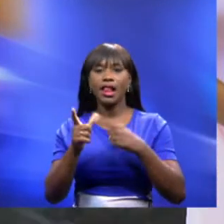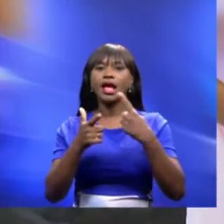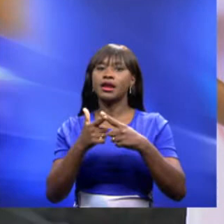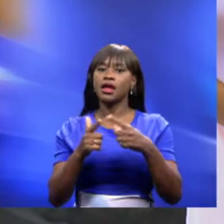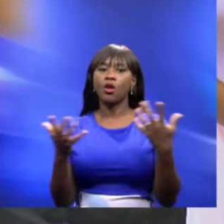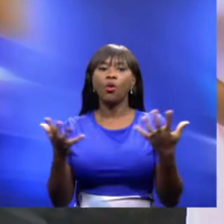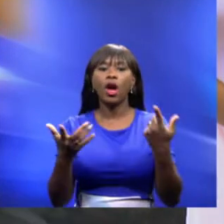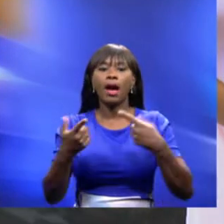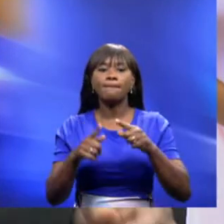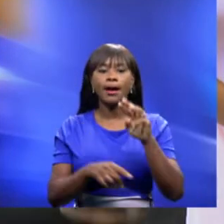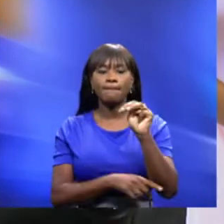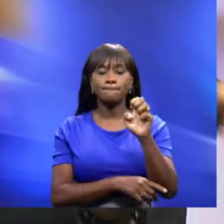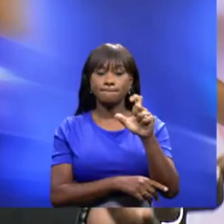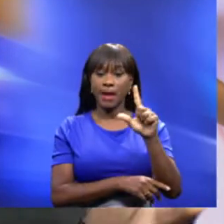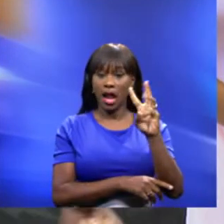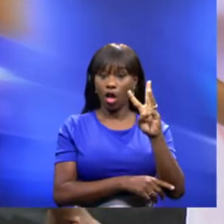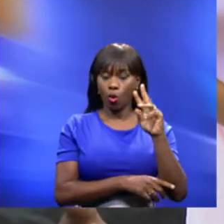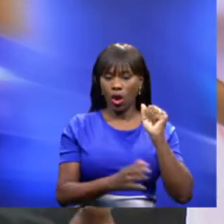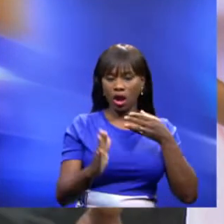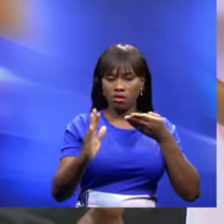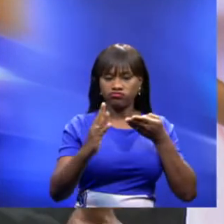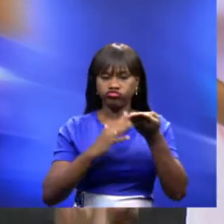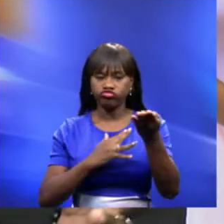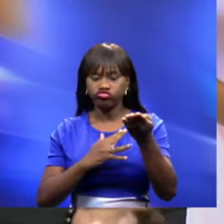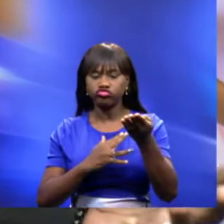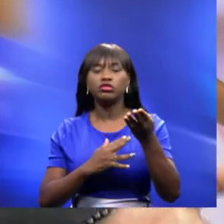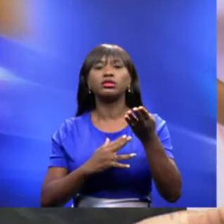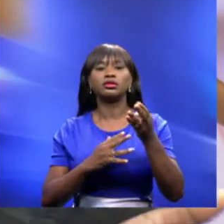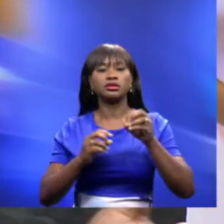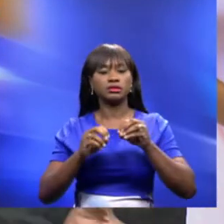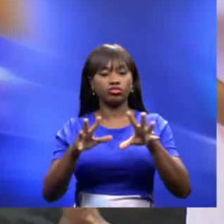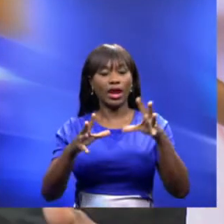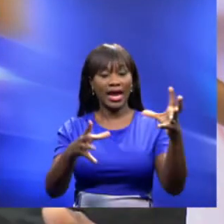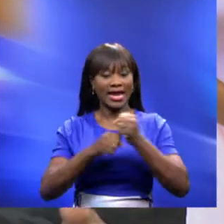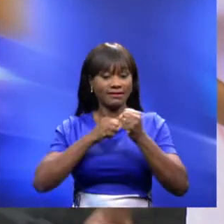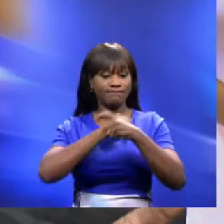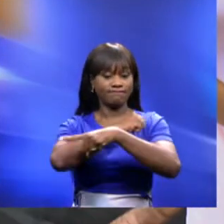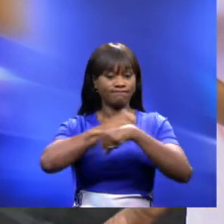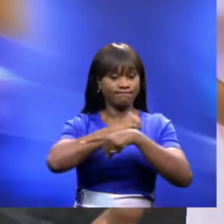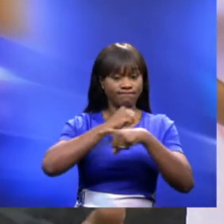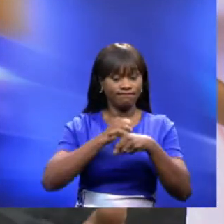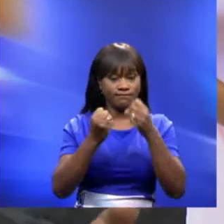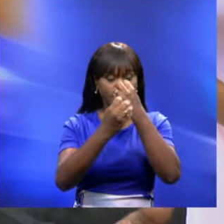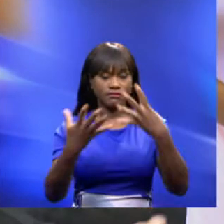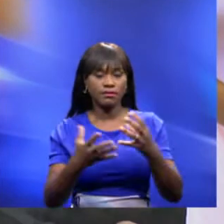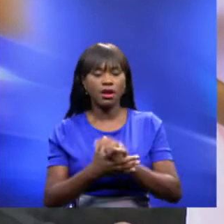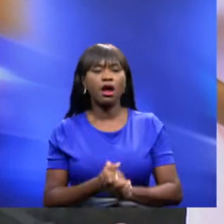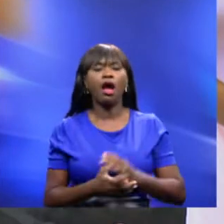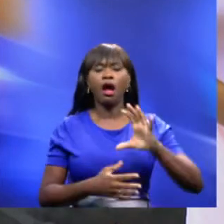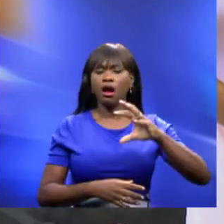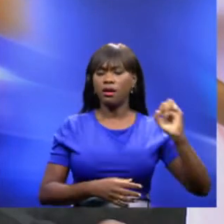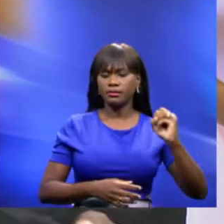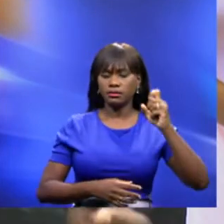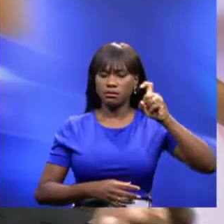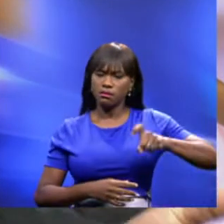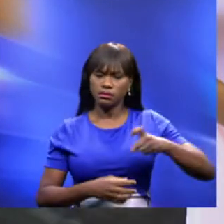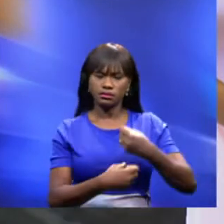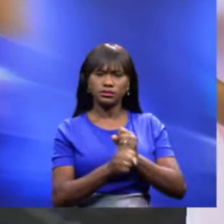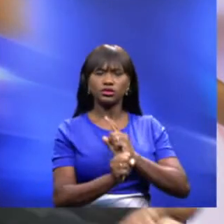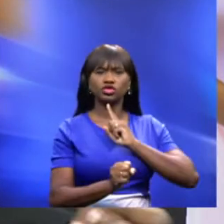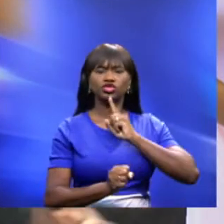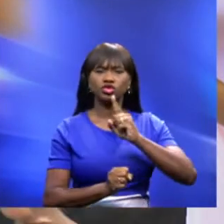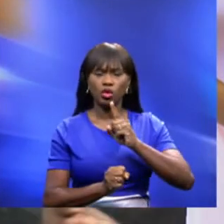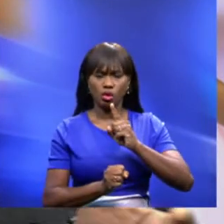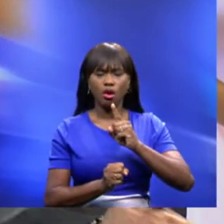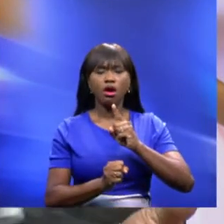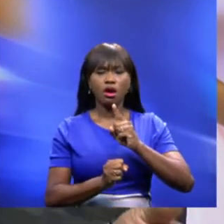causes a lot of the problems. Again, companies also have to ensure that their systems are secure, meaning that you have networking